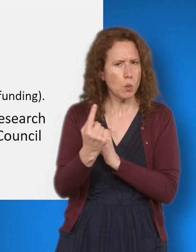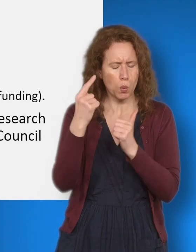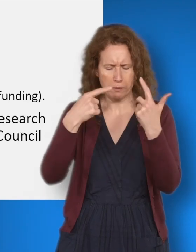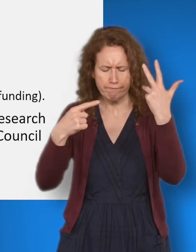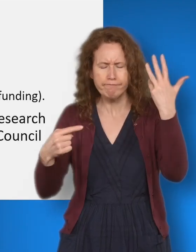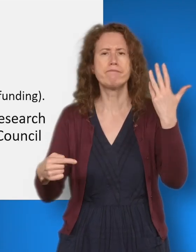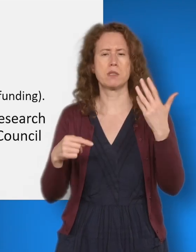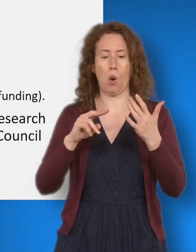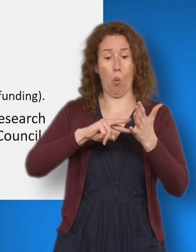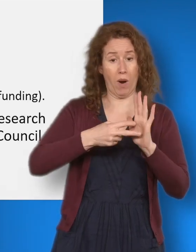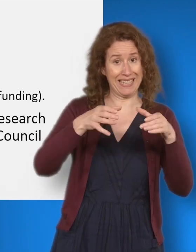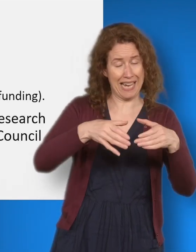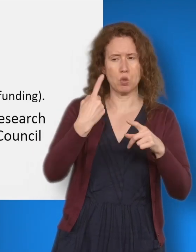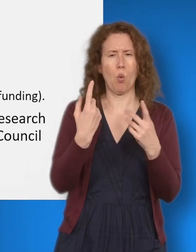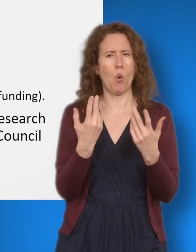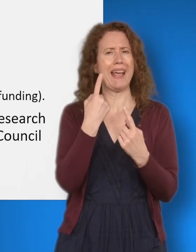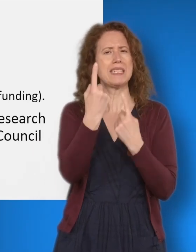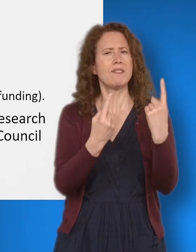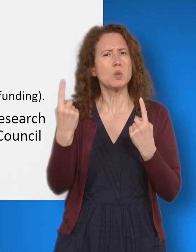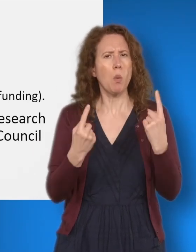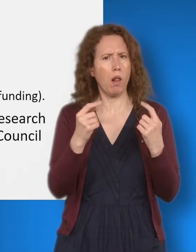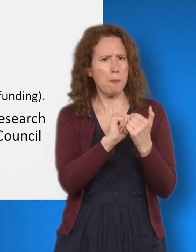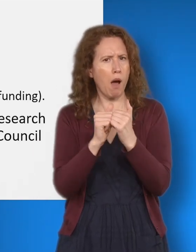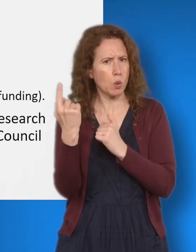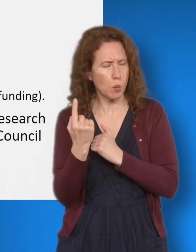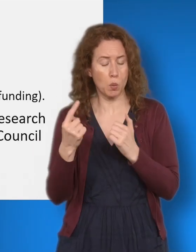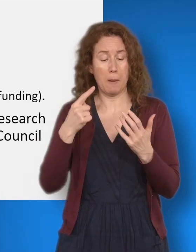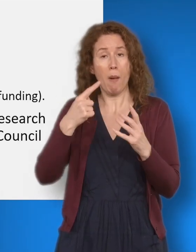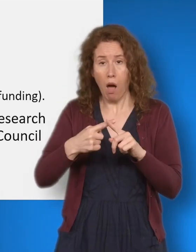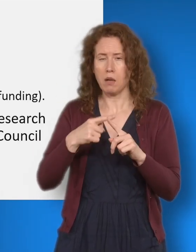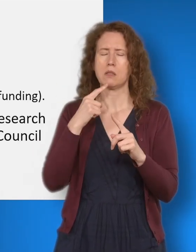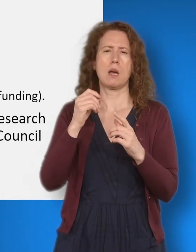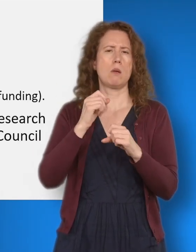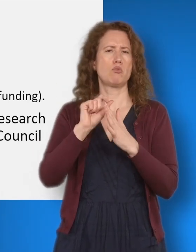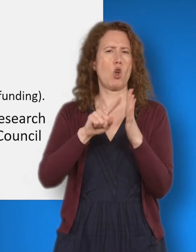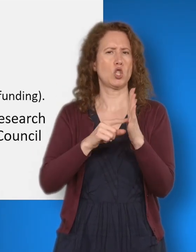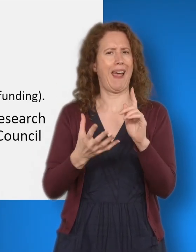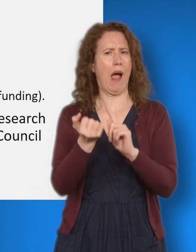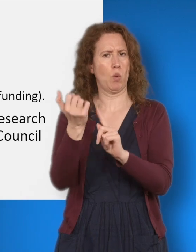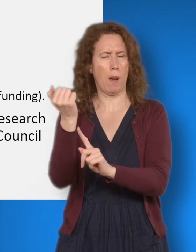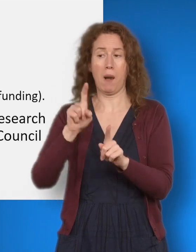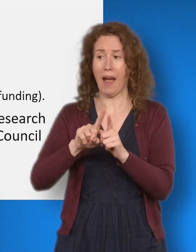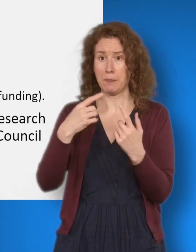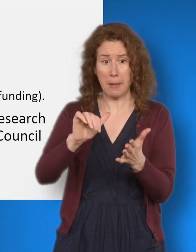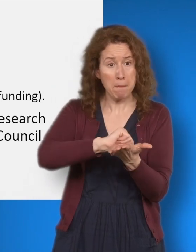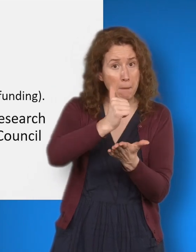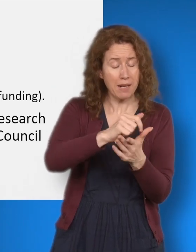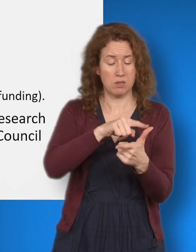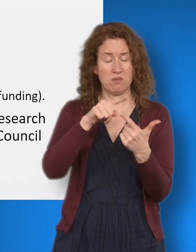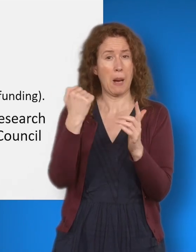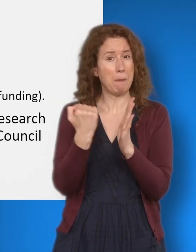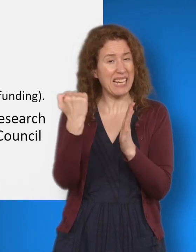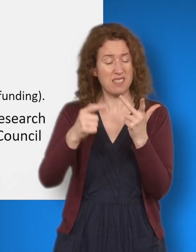both organizational and individual level, and project outcomes. So these would be the publications, the patents,